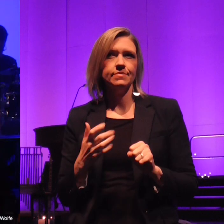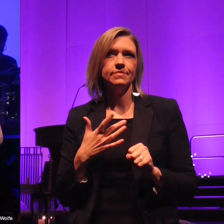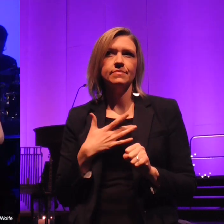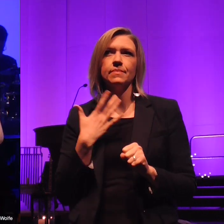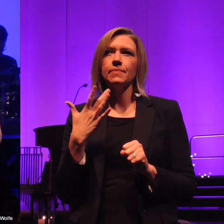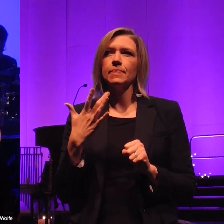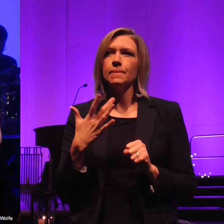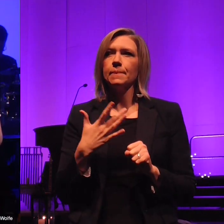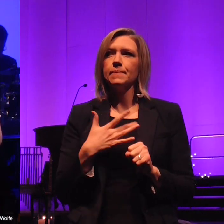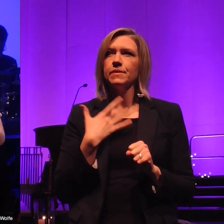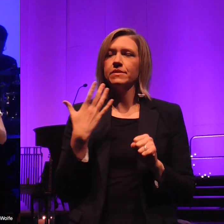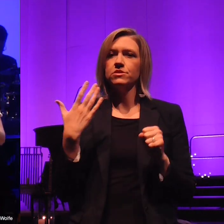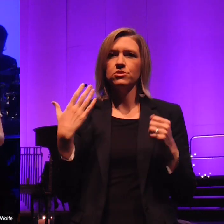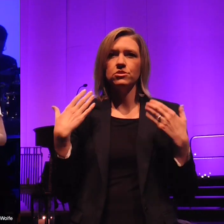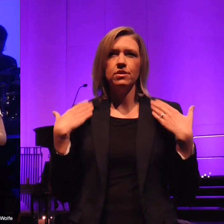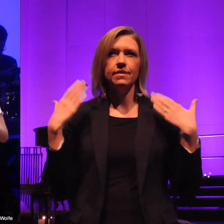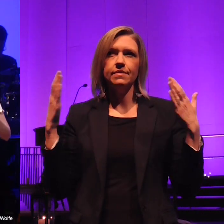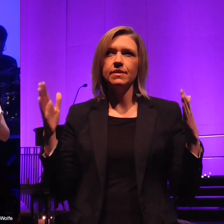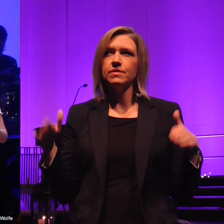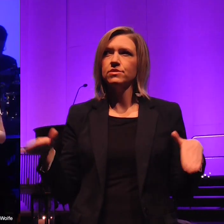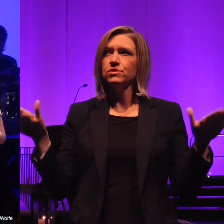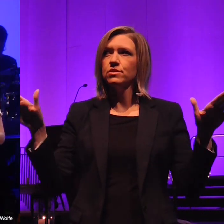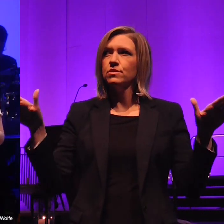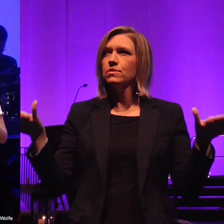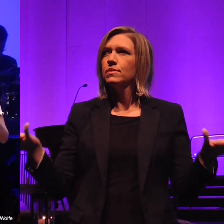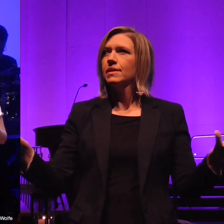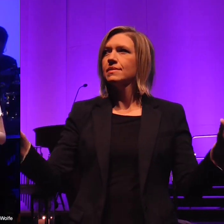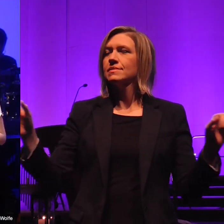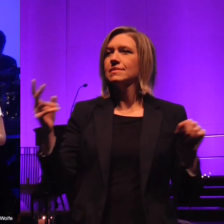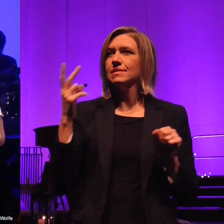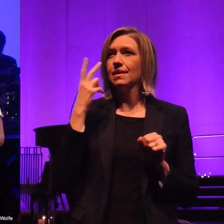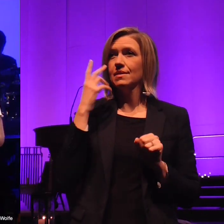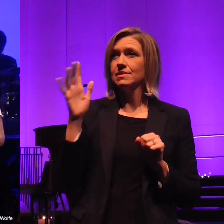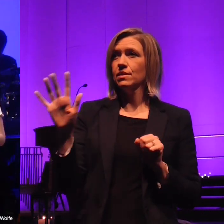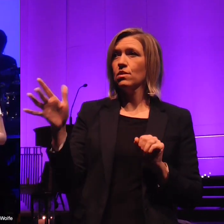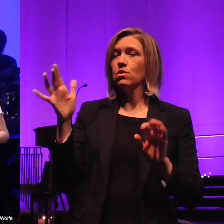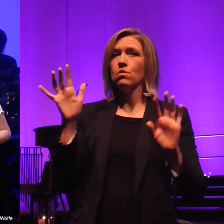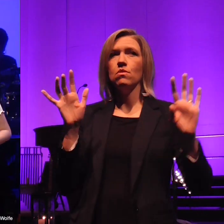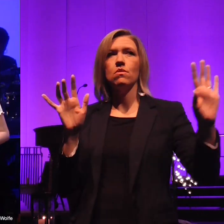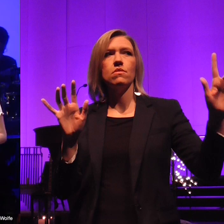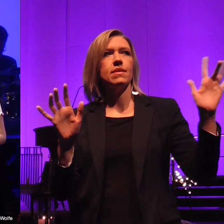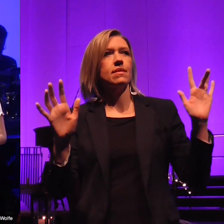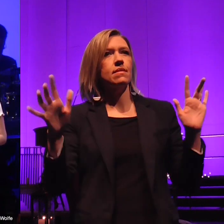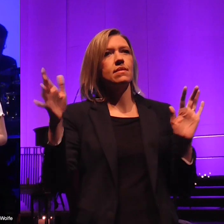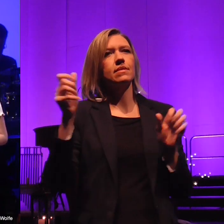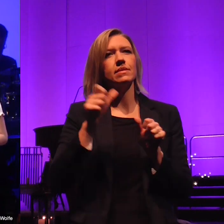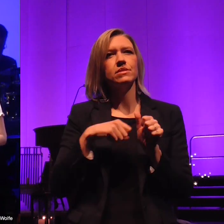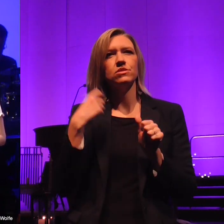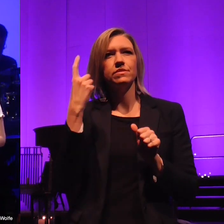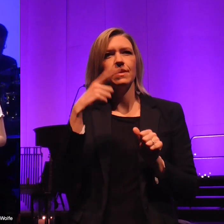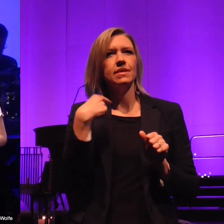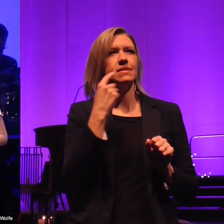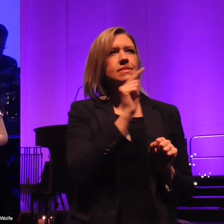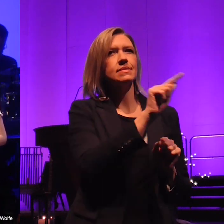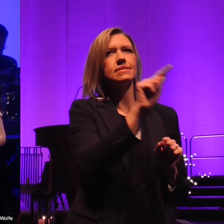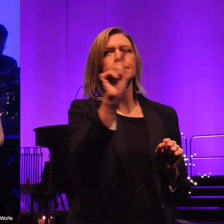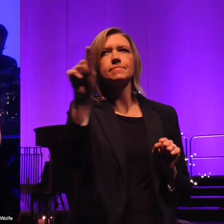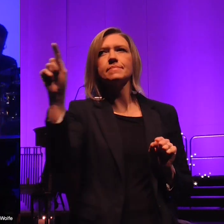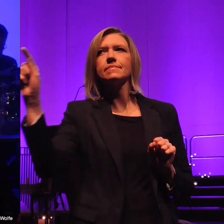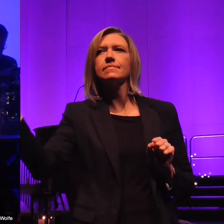I can hear the brush of angel wings. I see glory on each face.